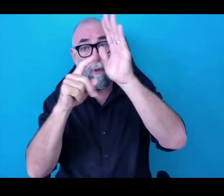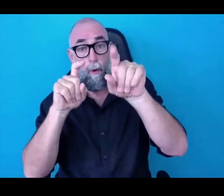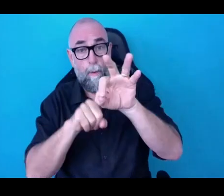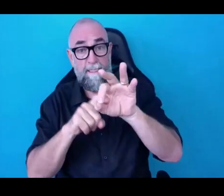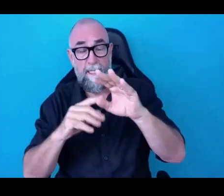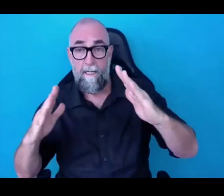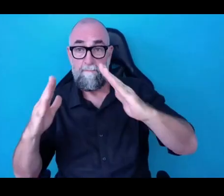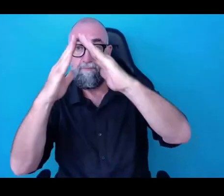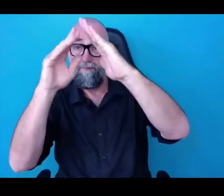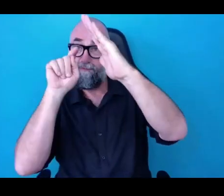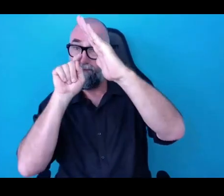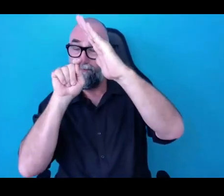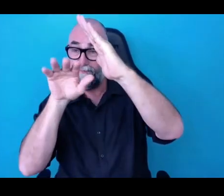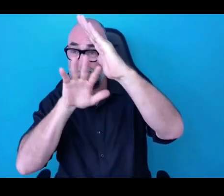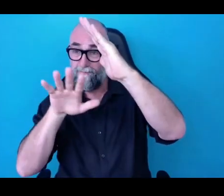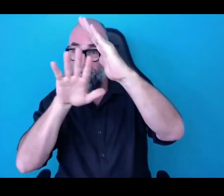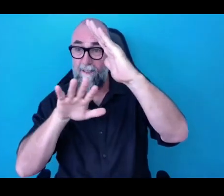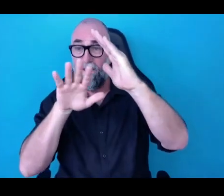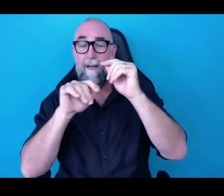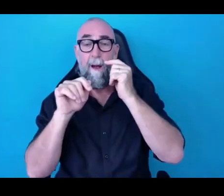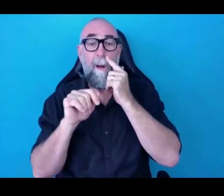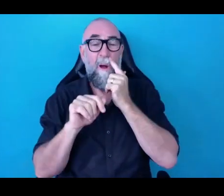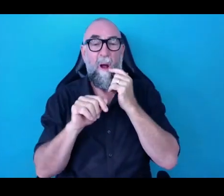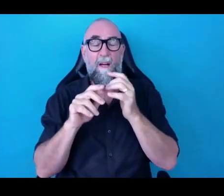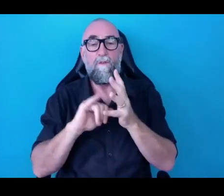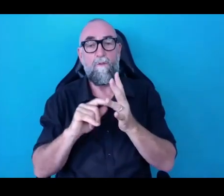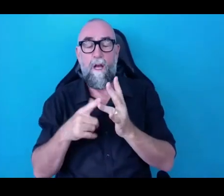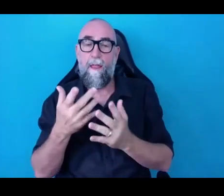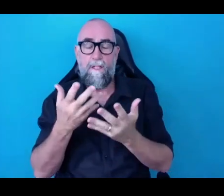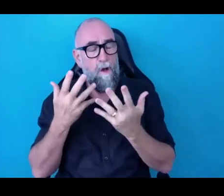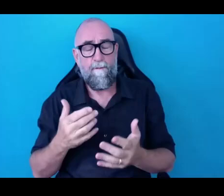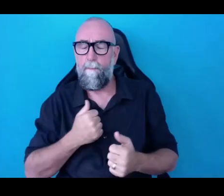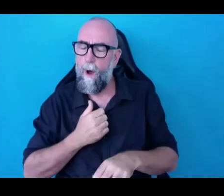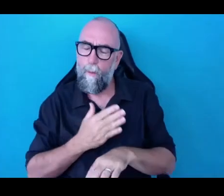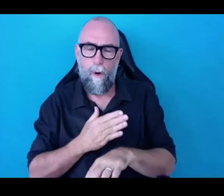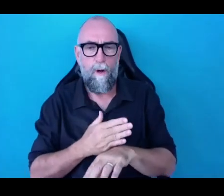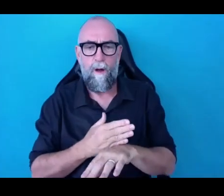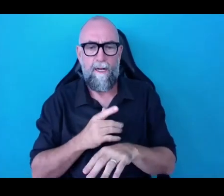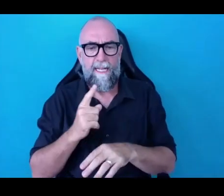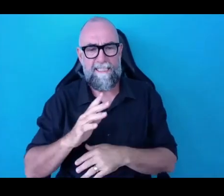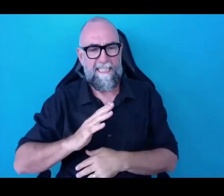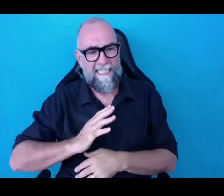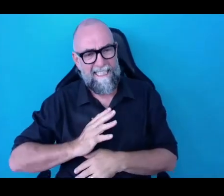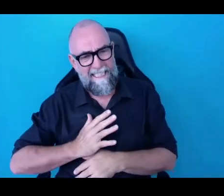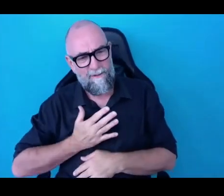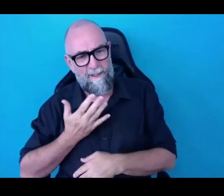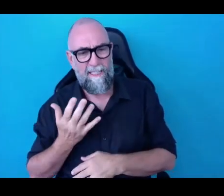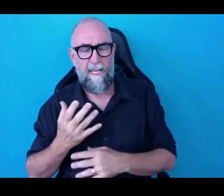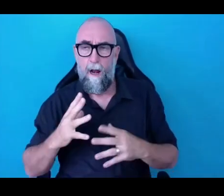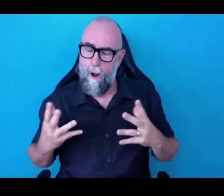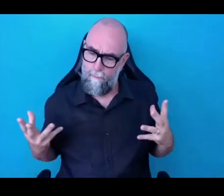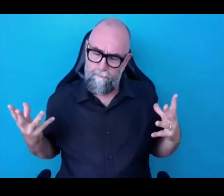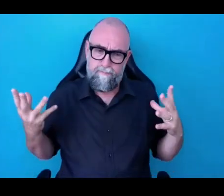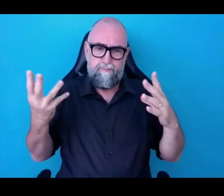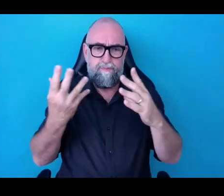it's always there. I think, holistically, that is there. Queerness is another interesting thing. It's not part of my work, but I think, it's always